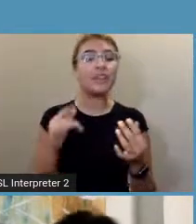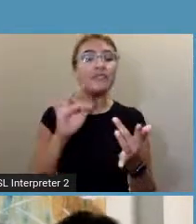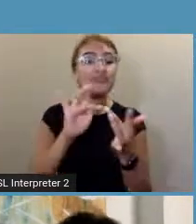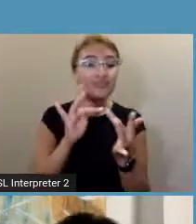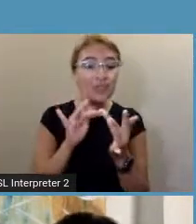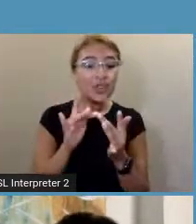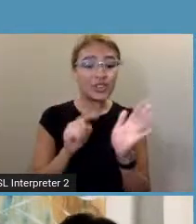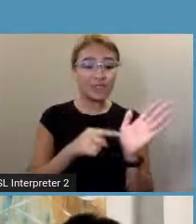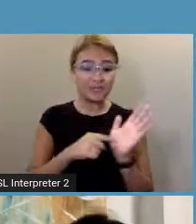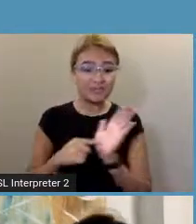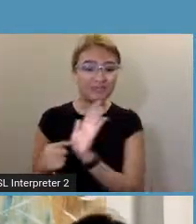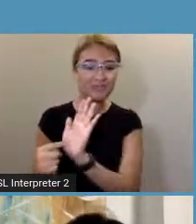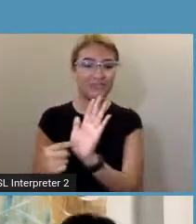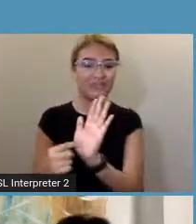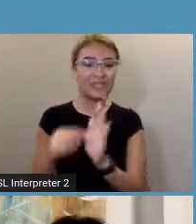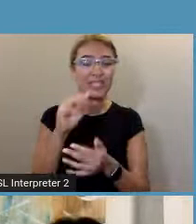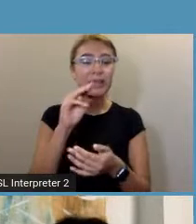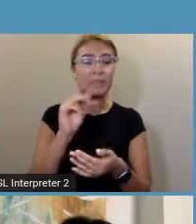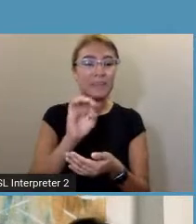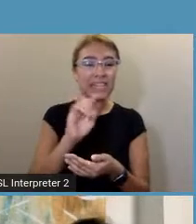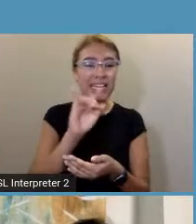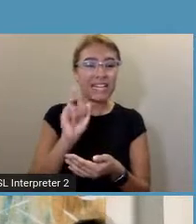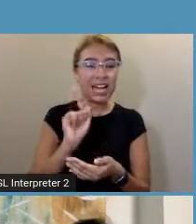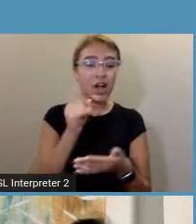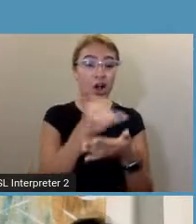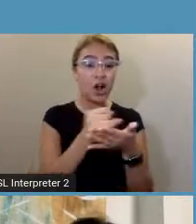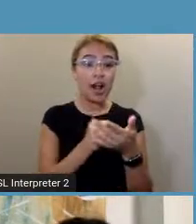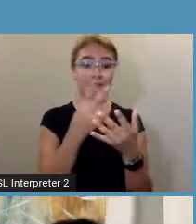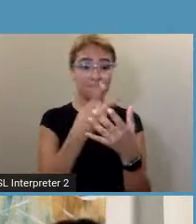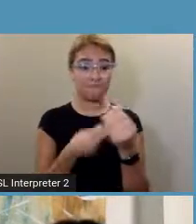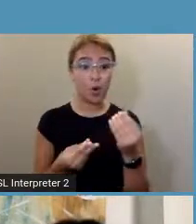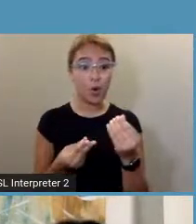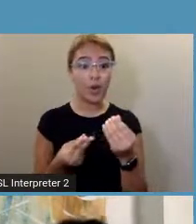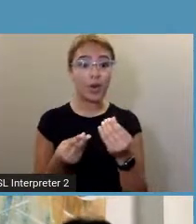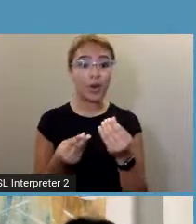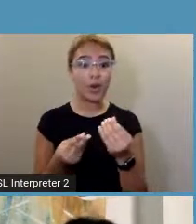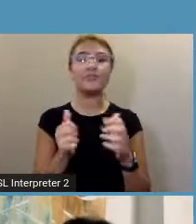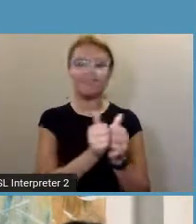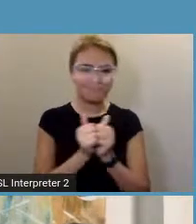new media art, and how both are very much tied together.